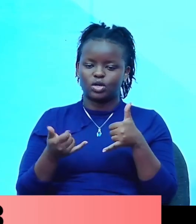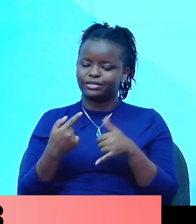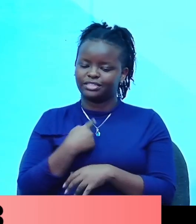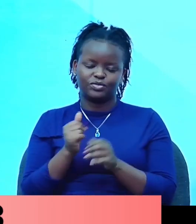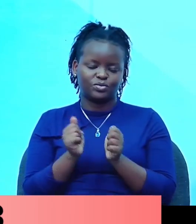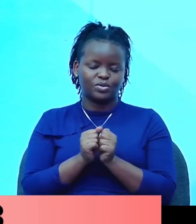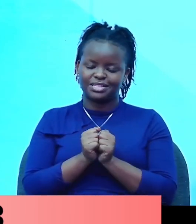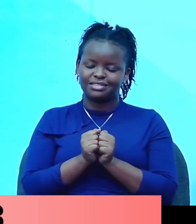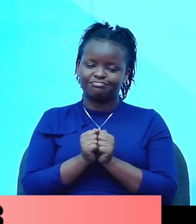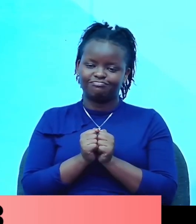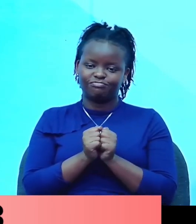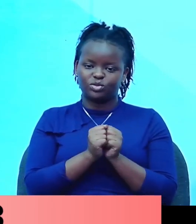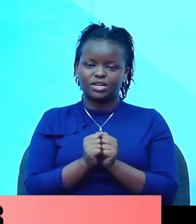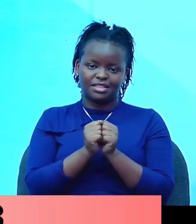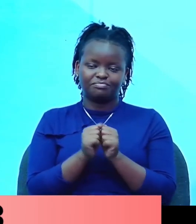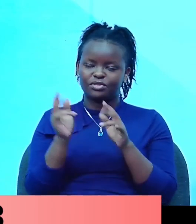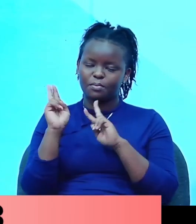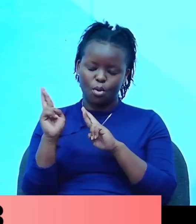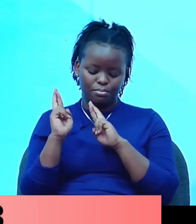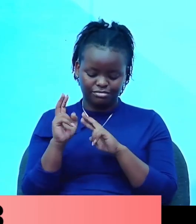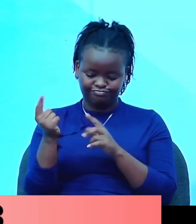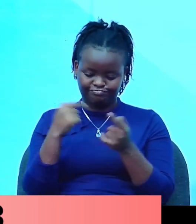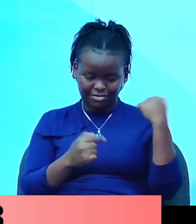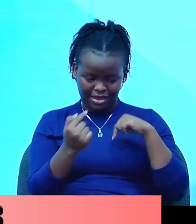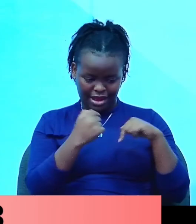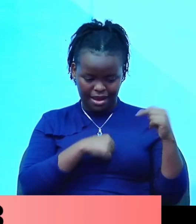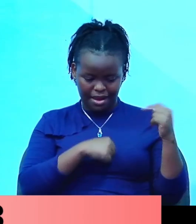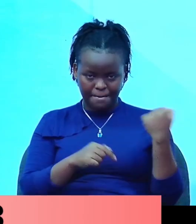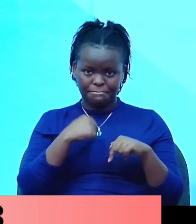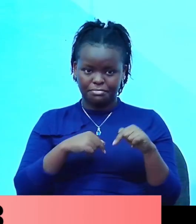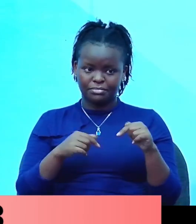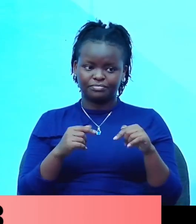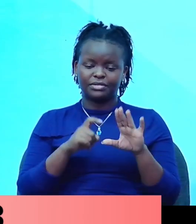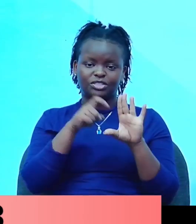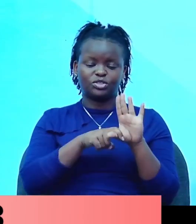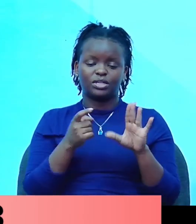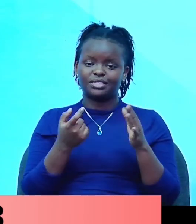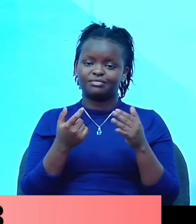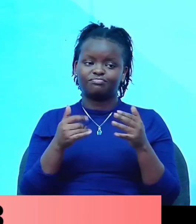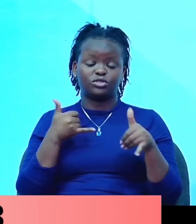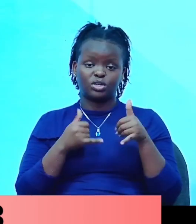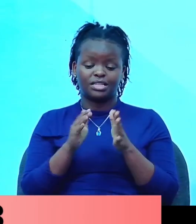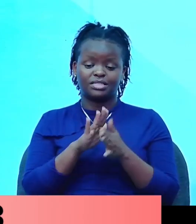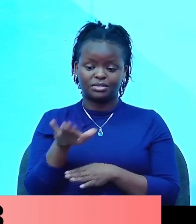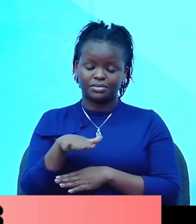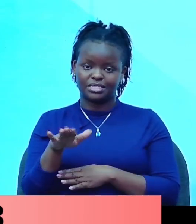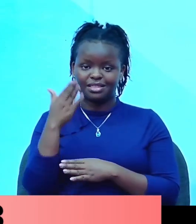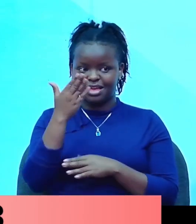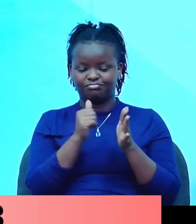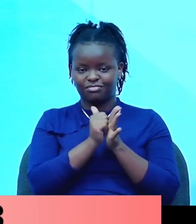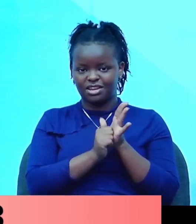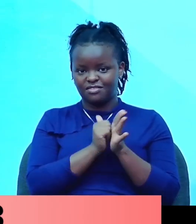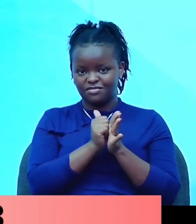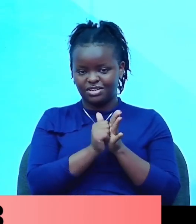customer. So I'm really hoping they will come and enjoy the space that we've created for them in Revvvisha. It doesn't matter who